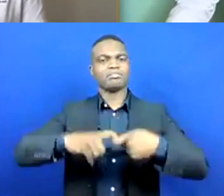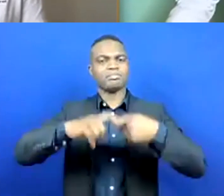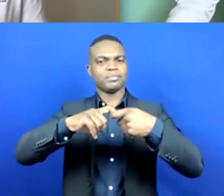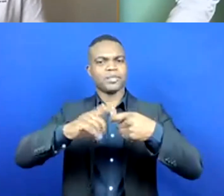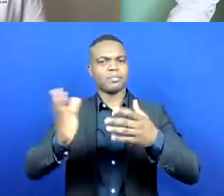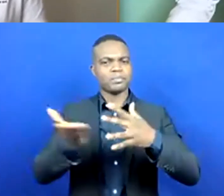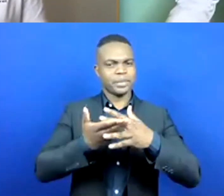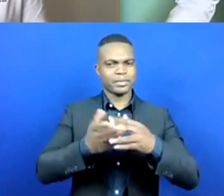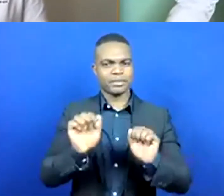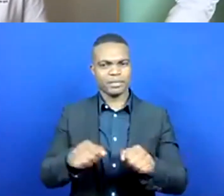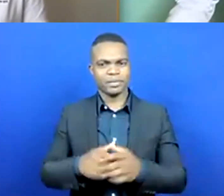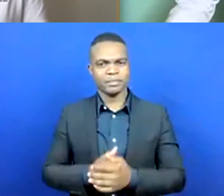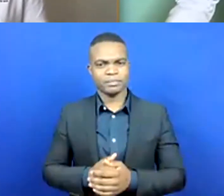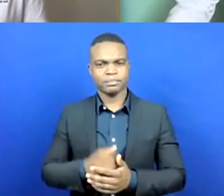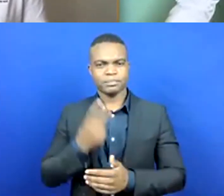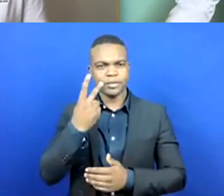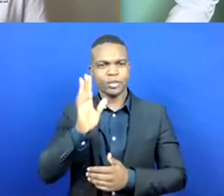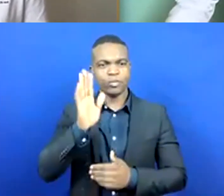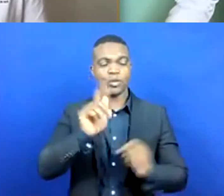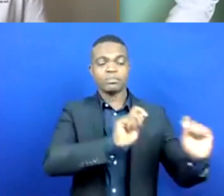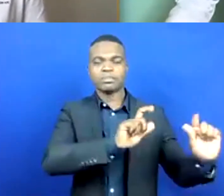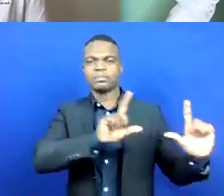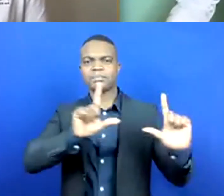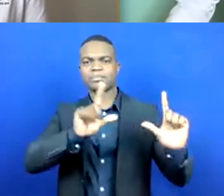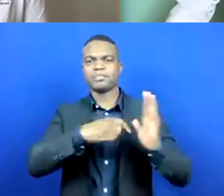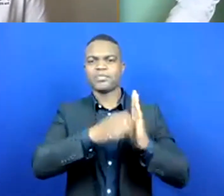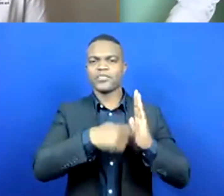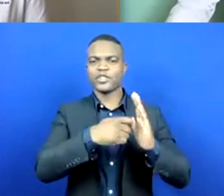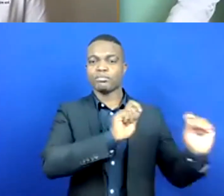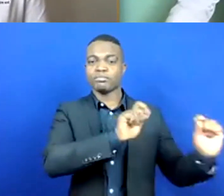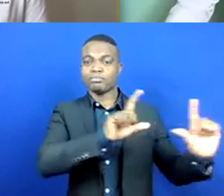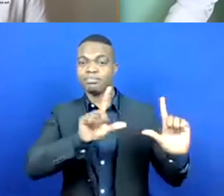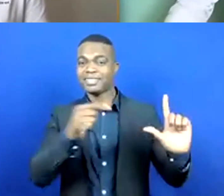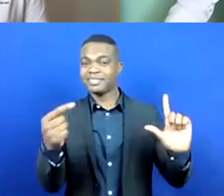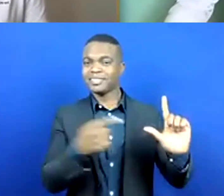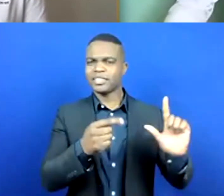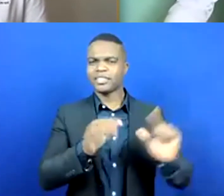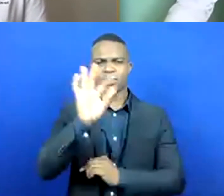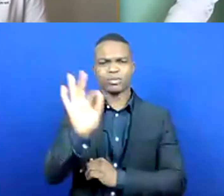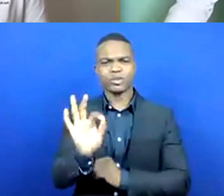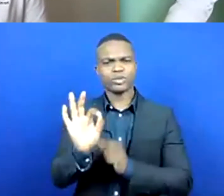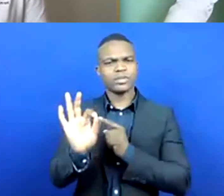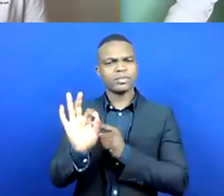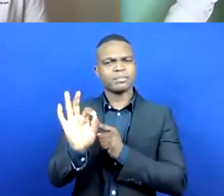Kaha in Indonesia. I hope I've pronounced that name correctly. My apologies if I haven't.